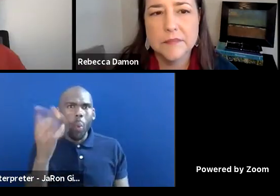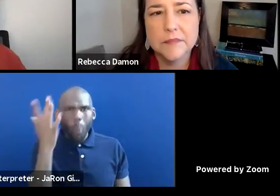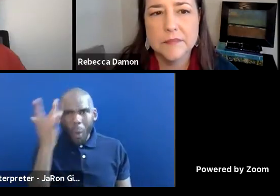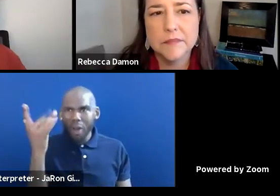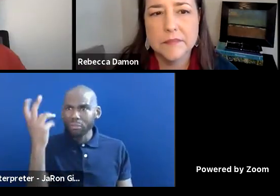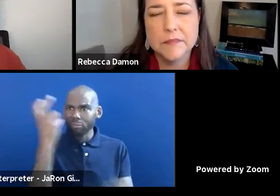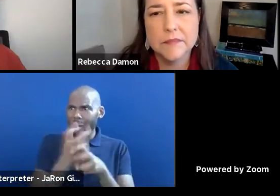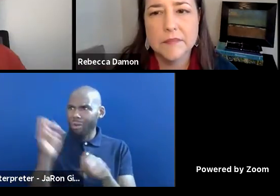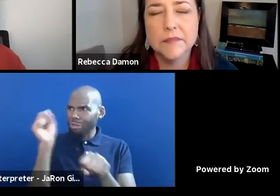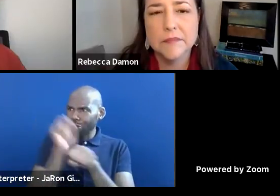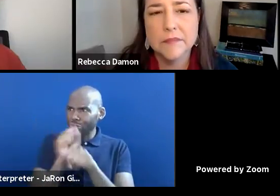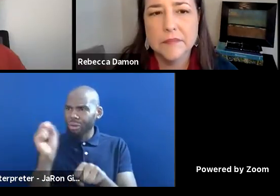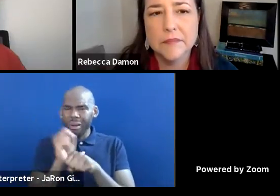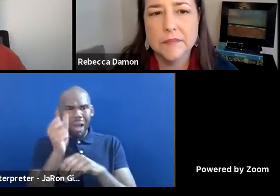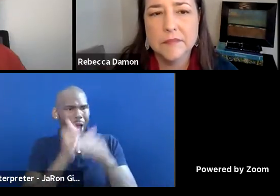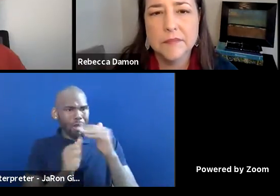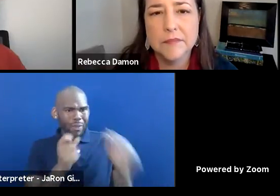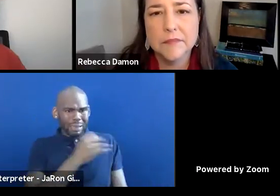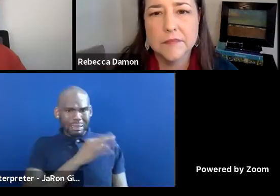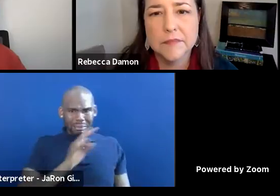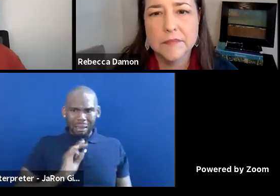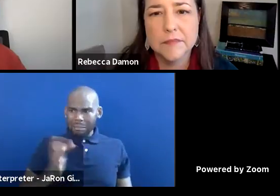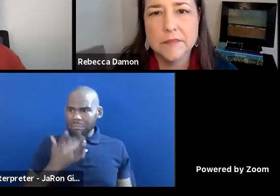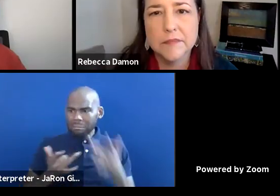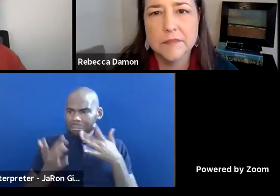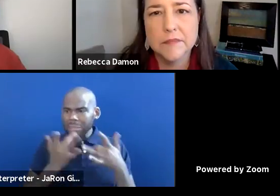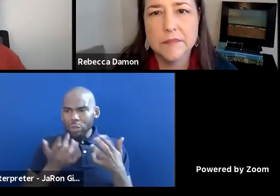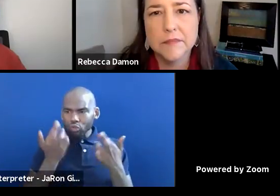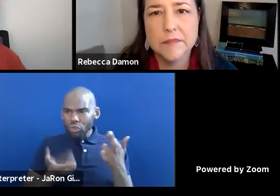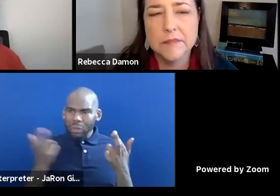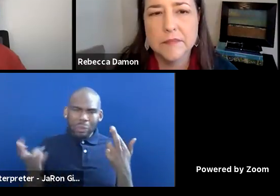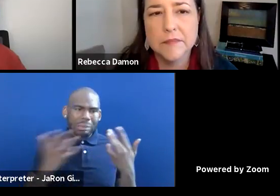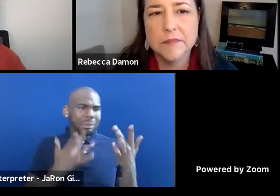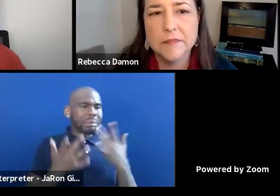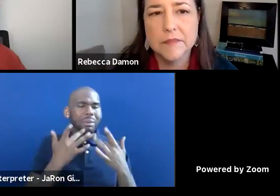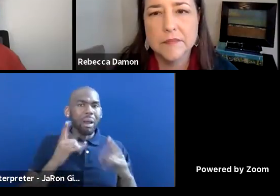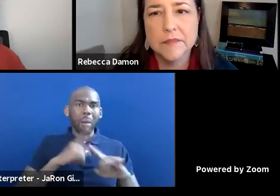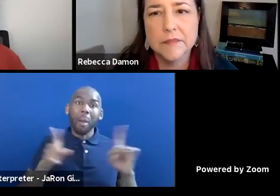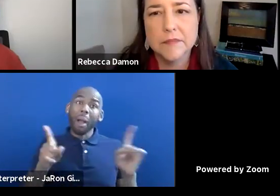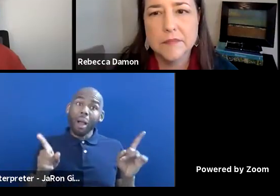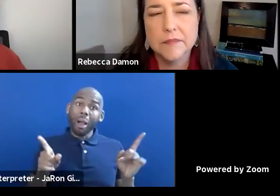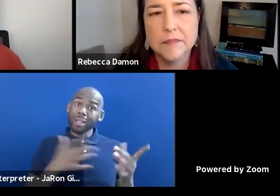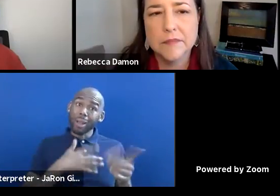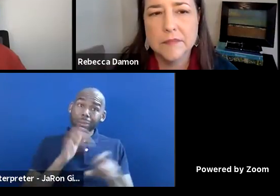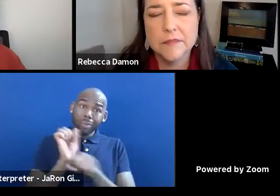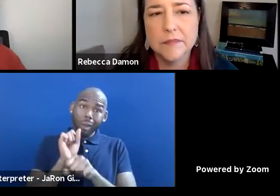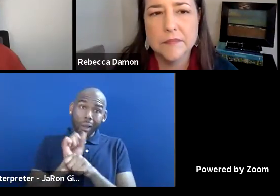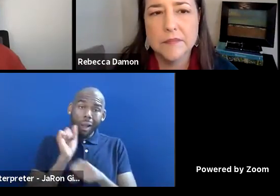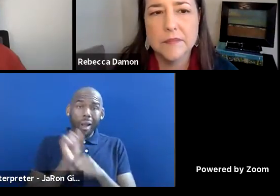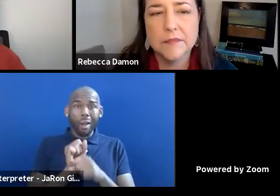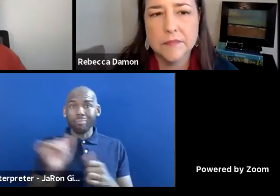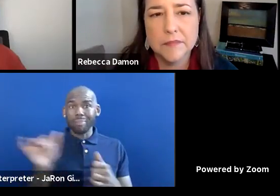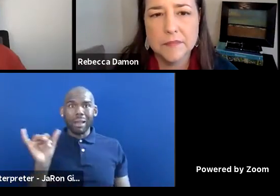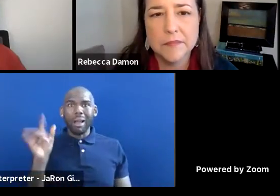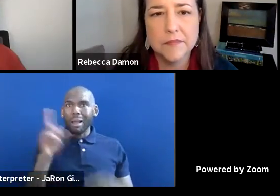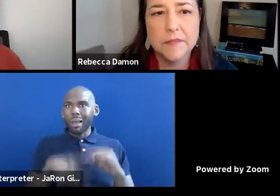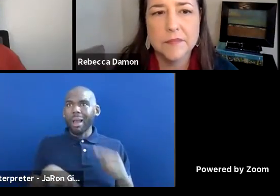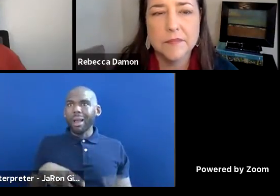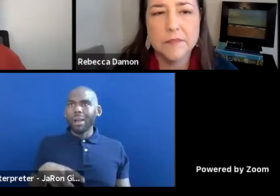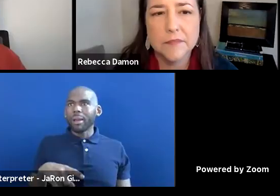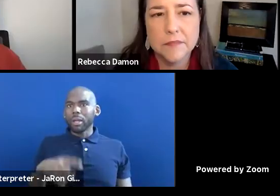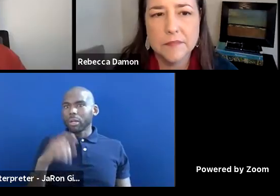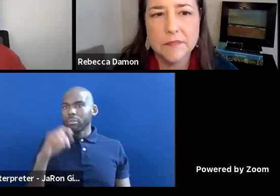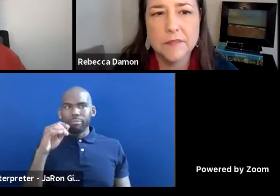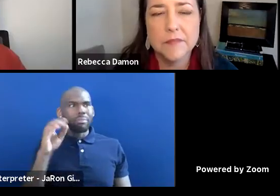all understaffed and we don't have resources. But ultimately, it's our job. So it's not like we can go out there and, get into it with